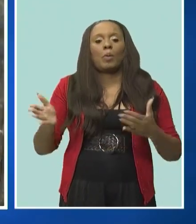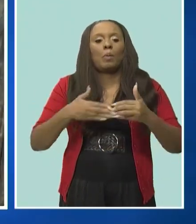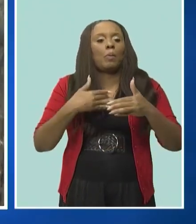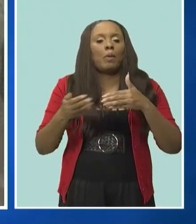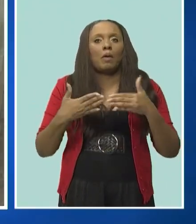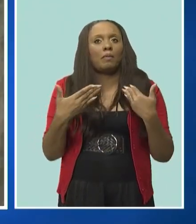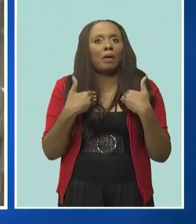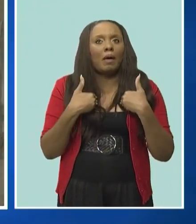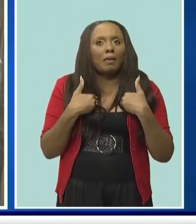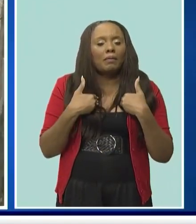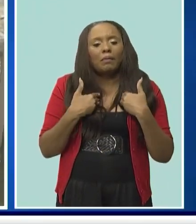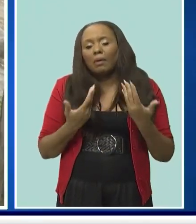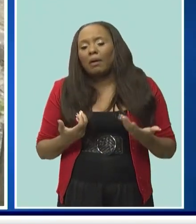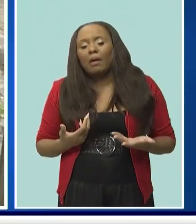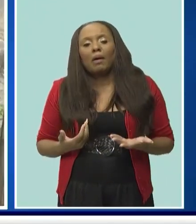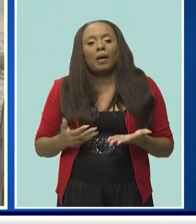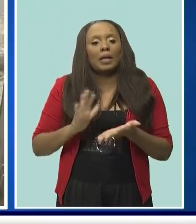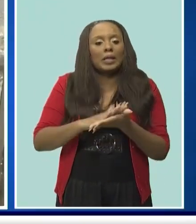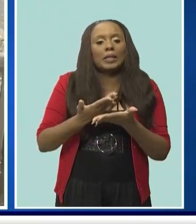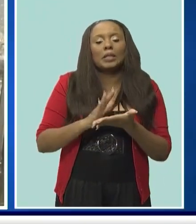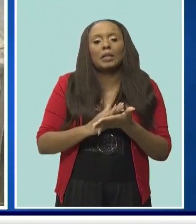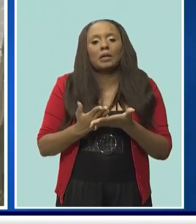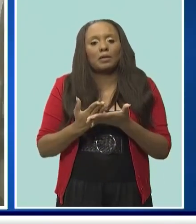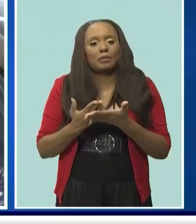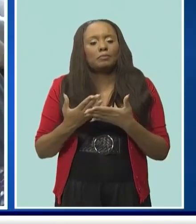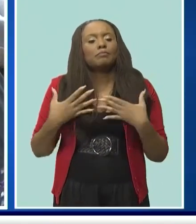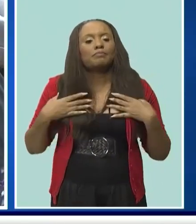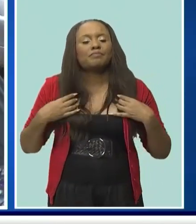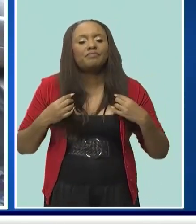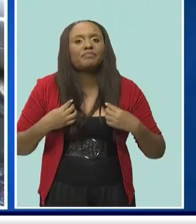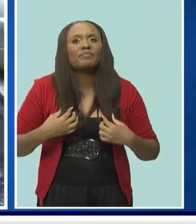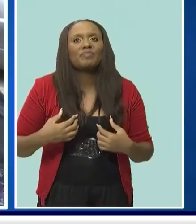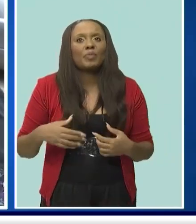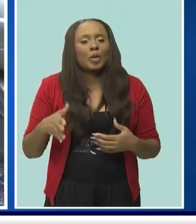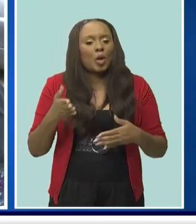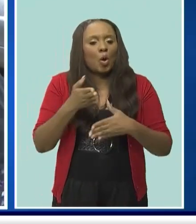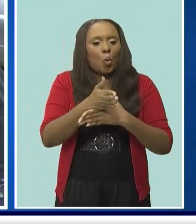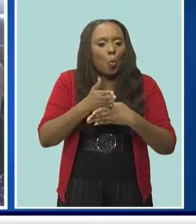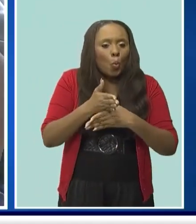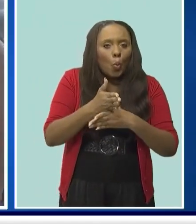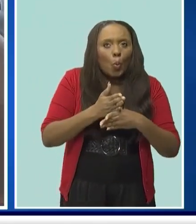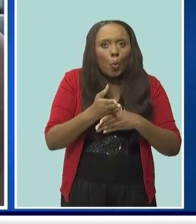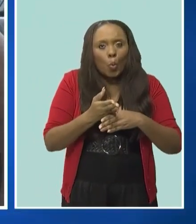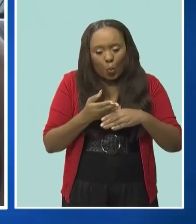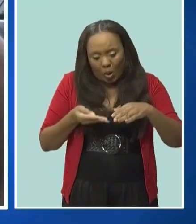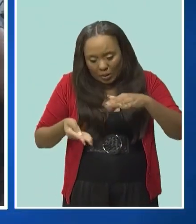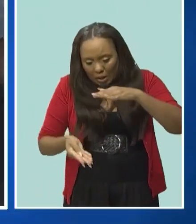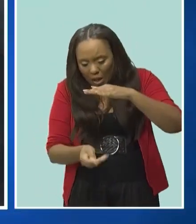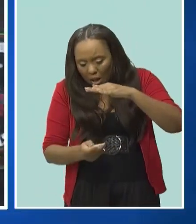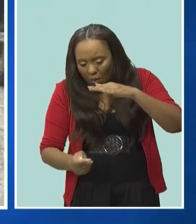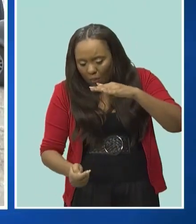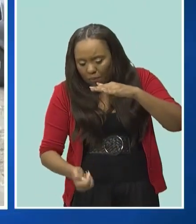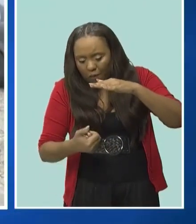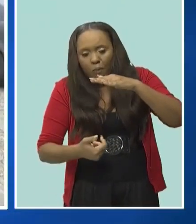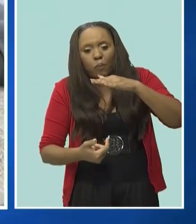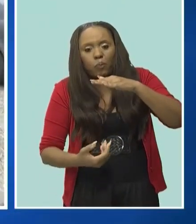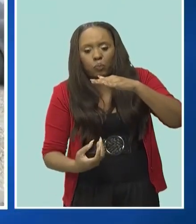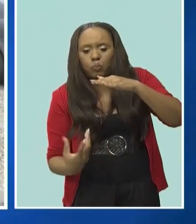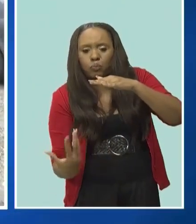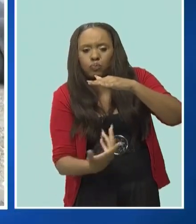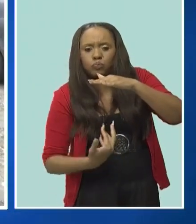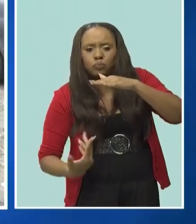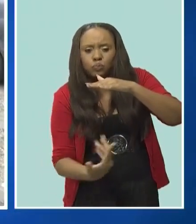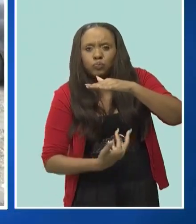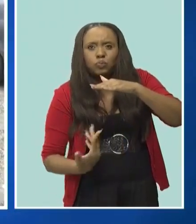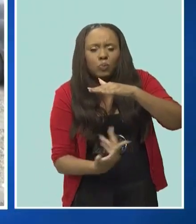ingredients they can get their hands on to make a meal. A wood fire is used, and the group of men do their thing. Steve Marshall